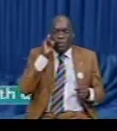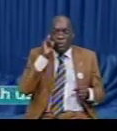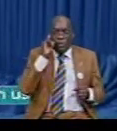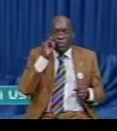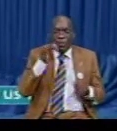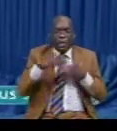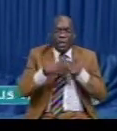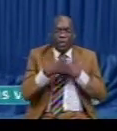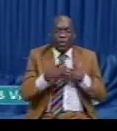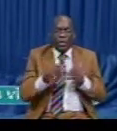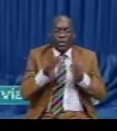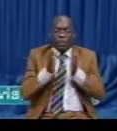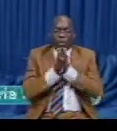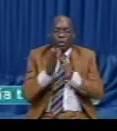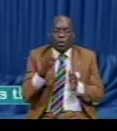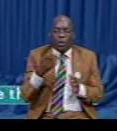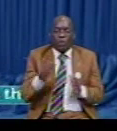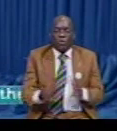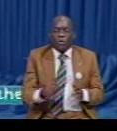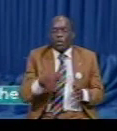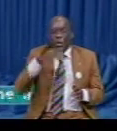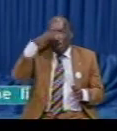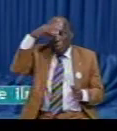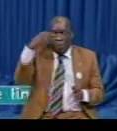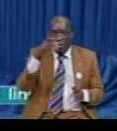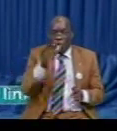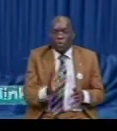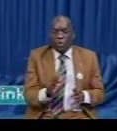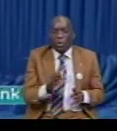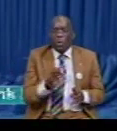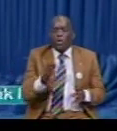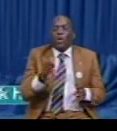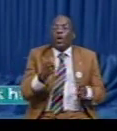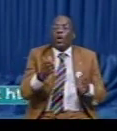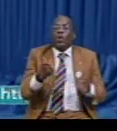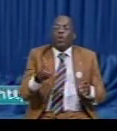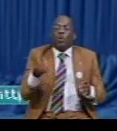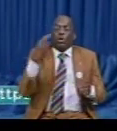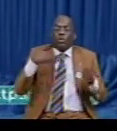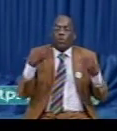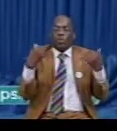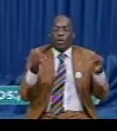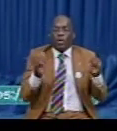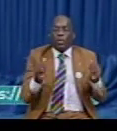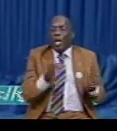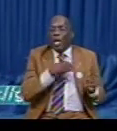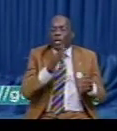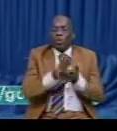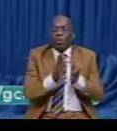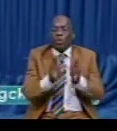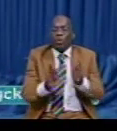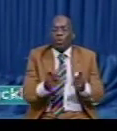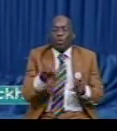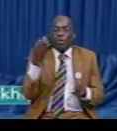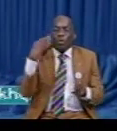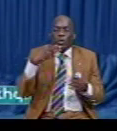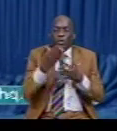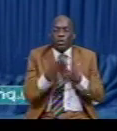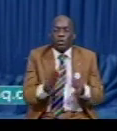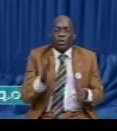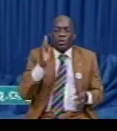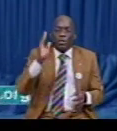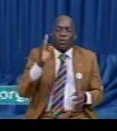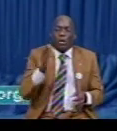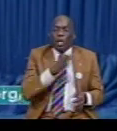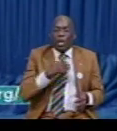the prayer of the man of God, I went to play the instrument. And some people were sharing testimonies about their knee and all of that. All of a sudden, I felt like a sensation